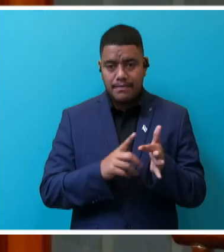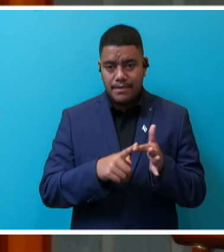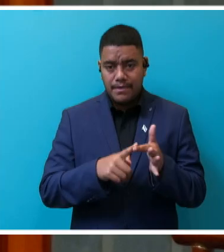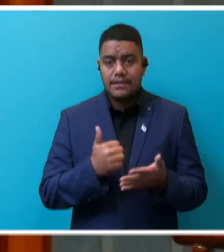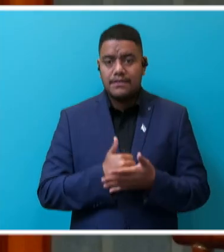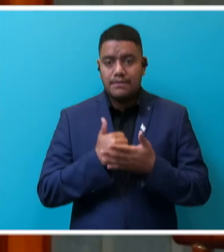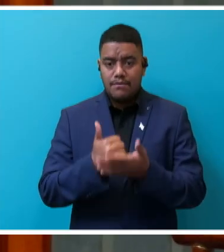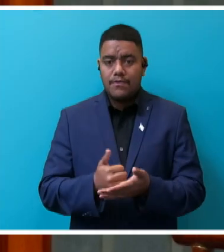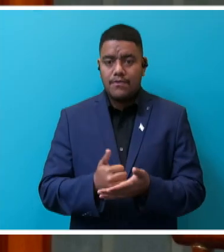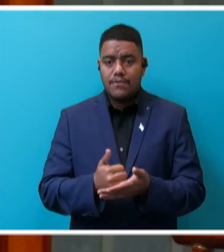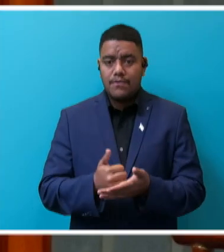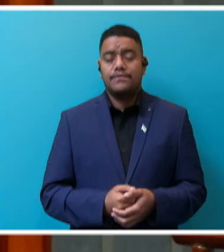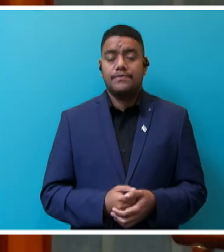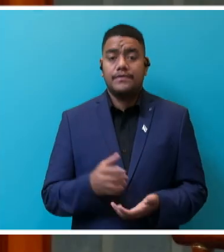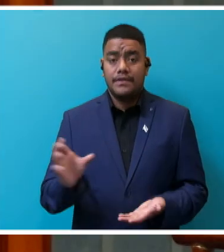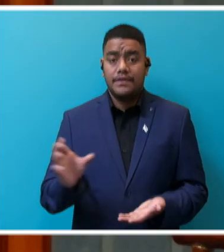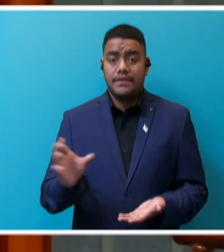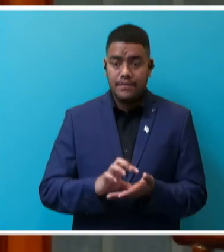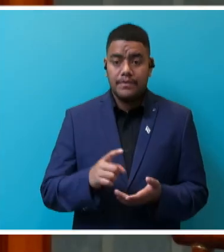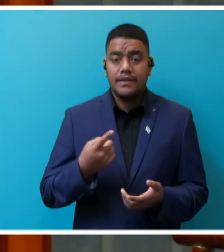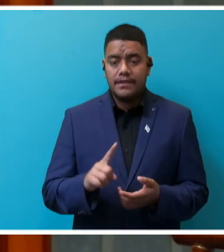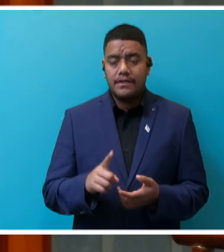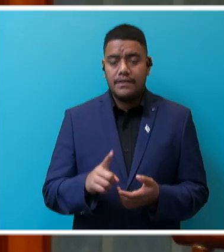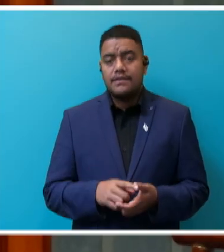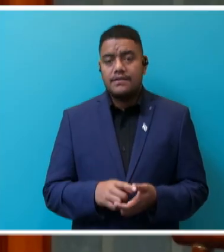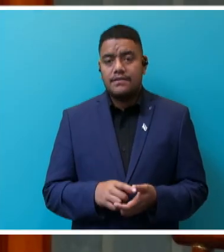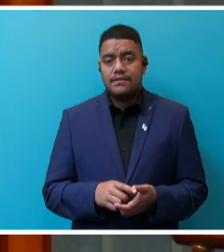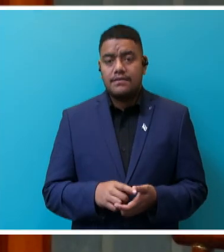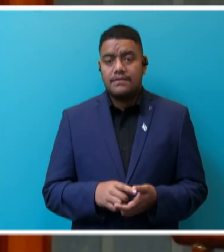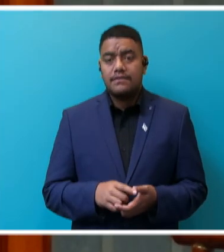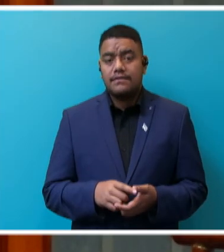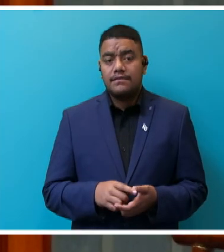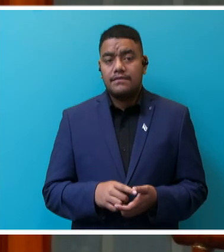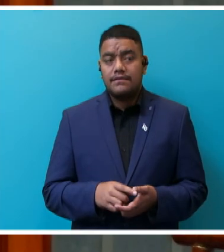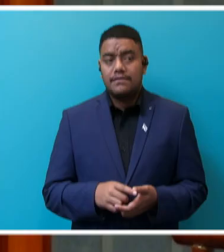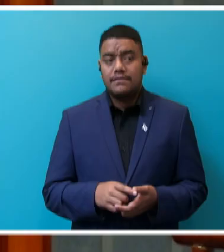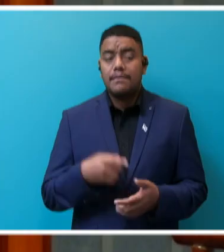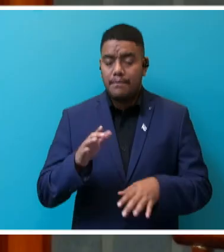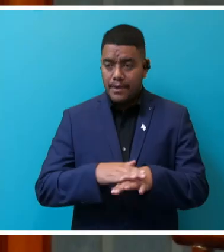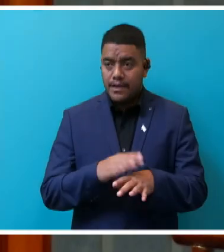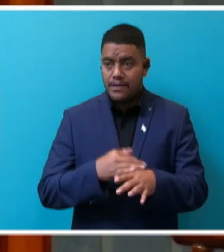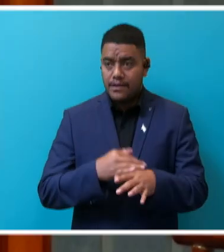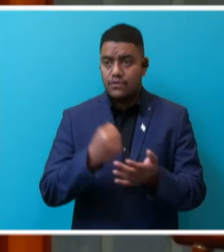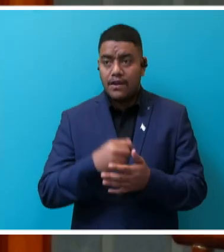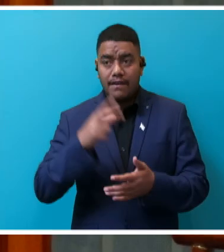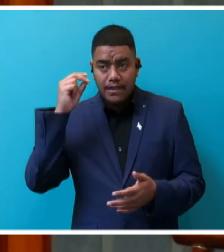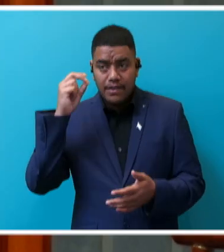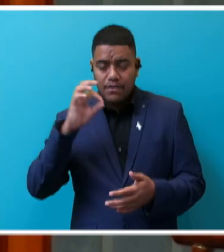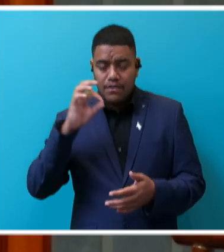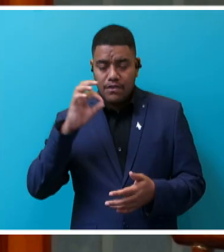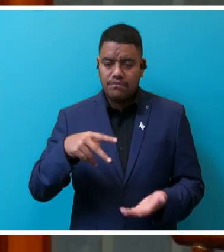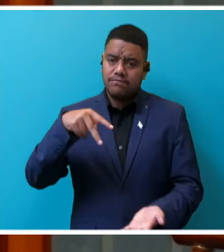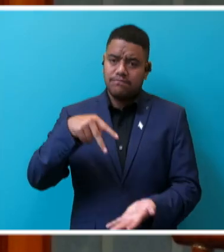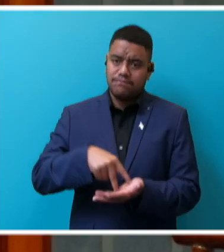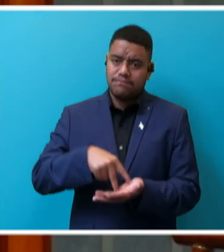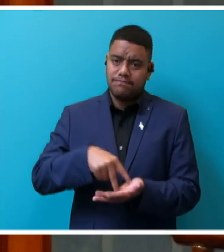incentives, infrastructure investment, and transparent facilitation ensures Fijians are not bystanders but